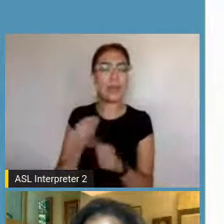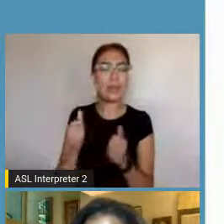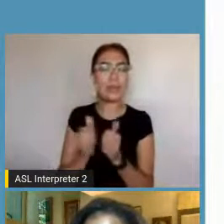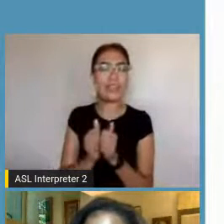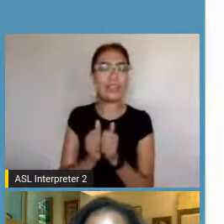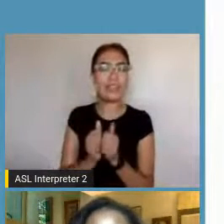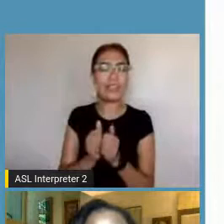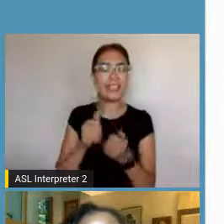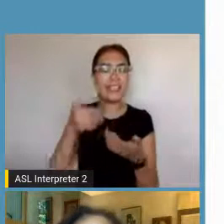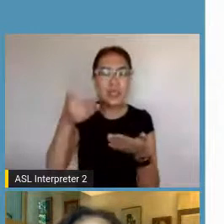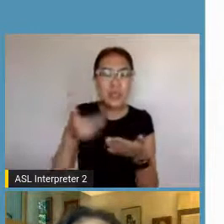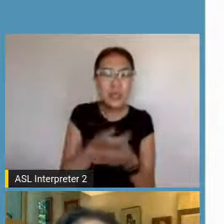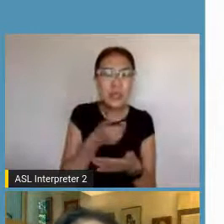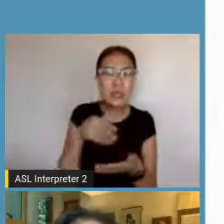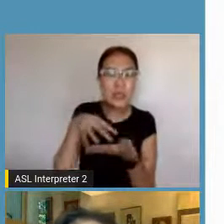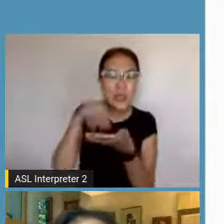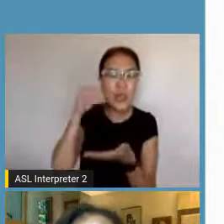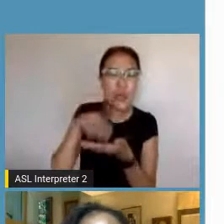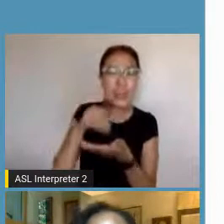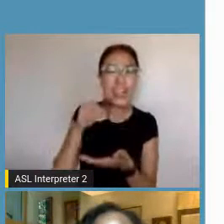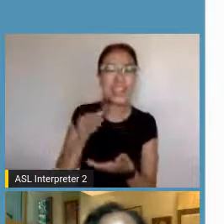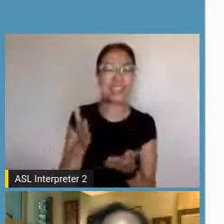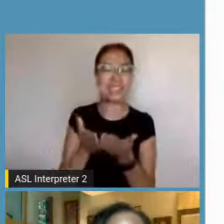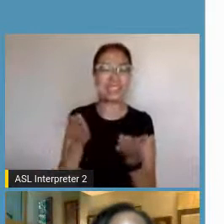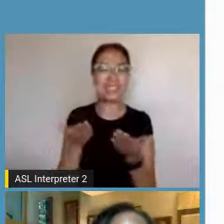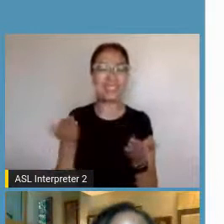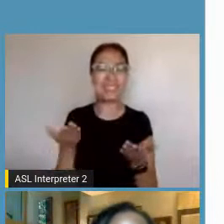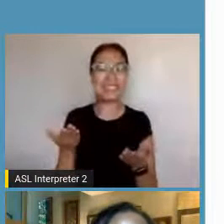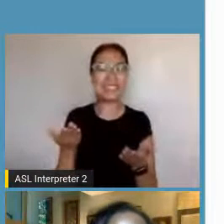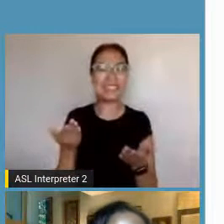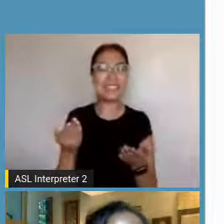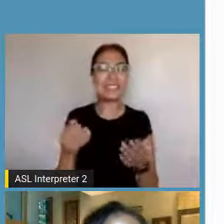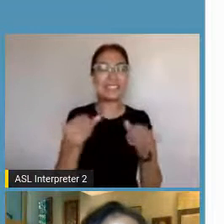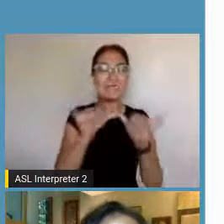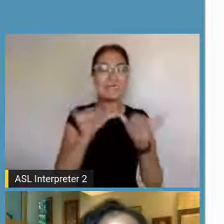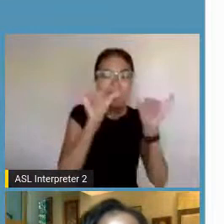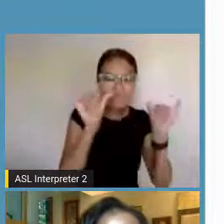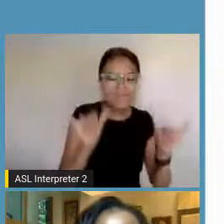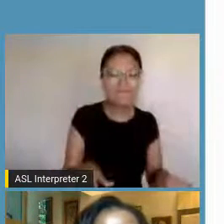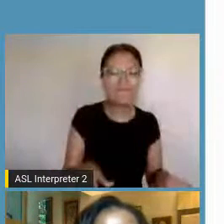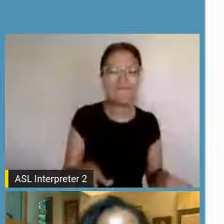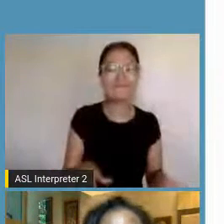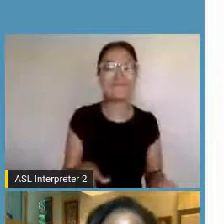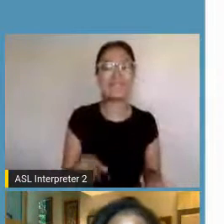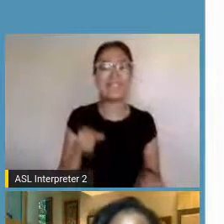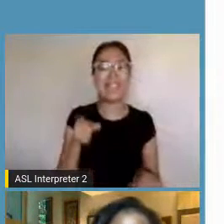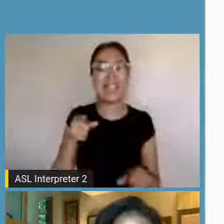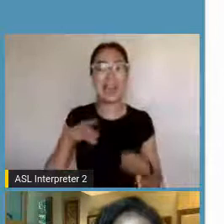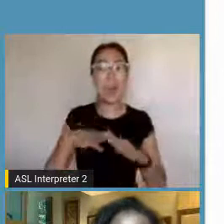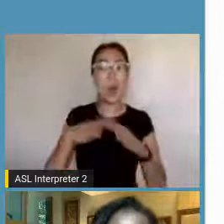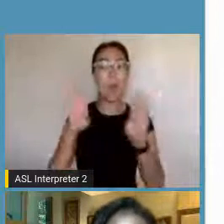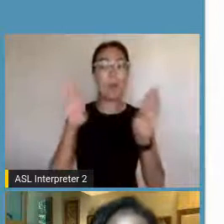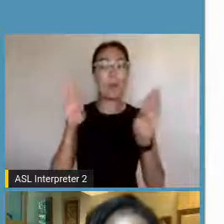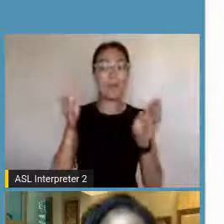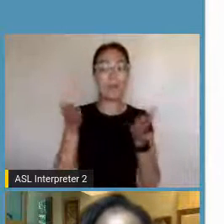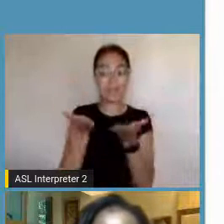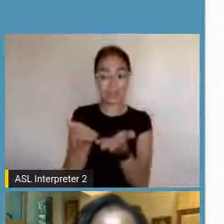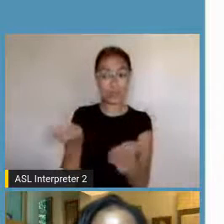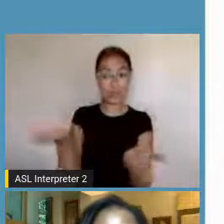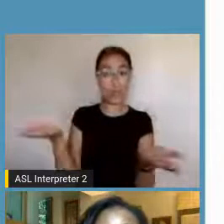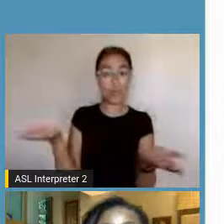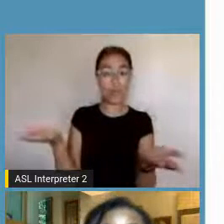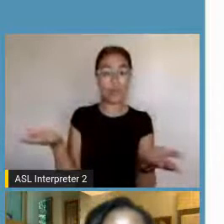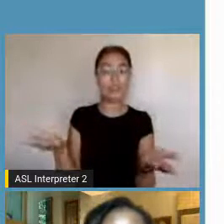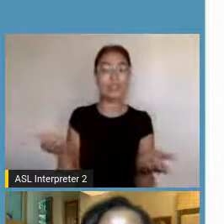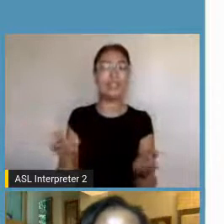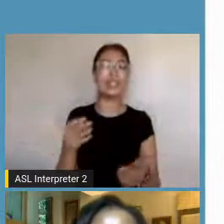of content management systems. They are open source. Well, it's a membership service, but